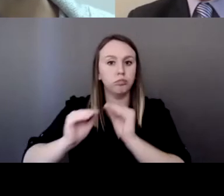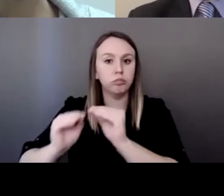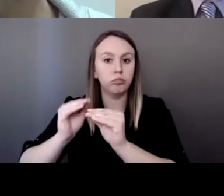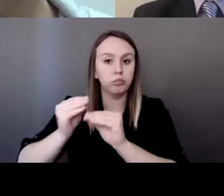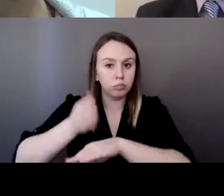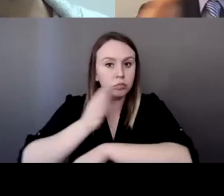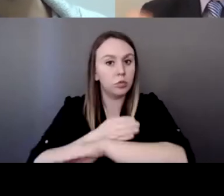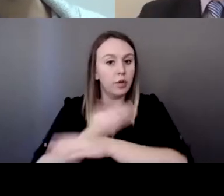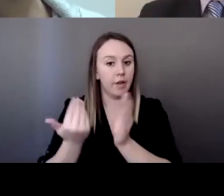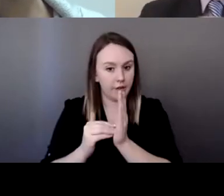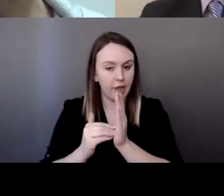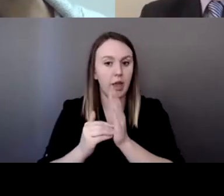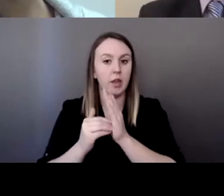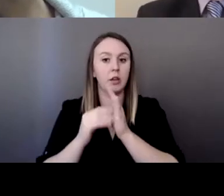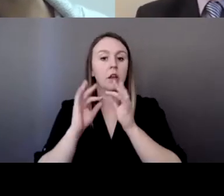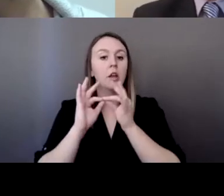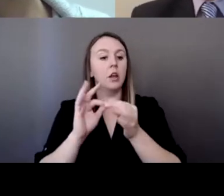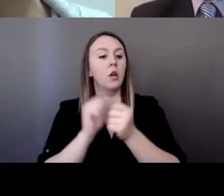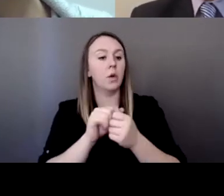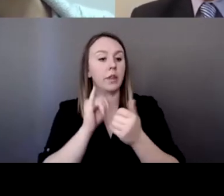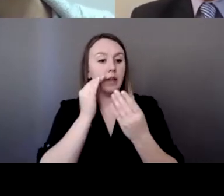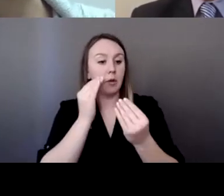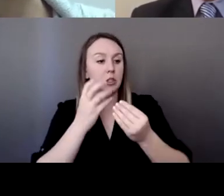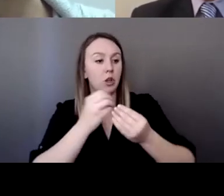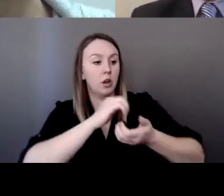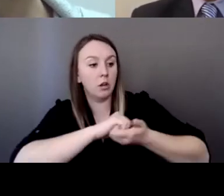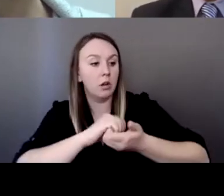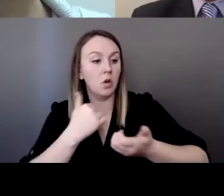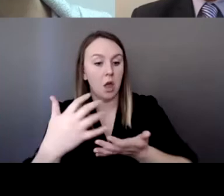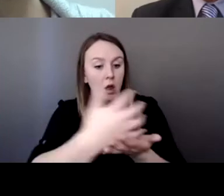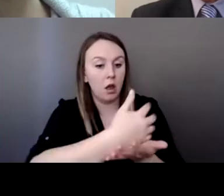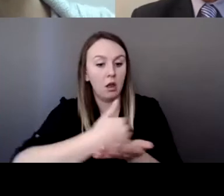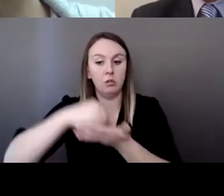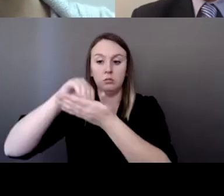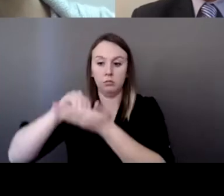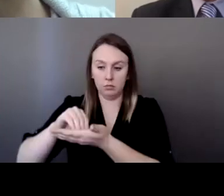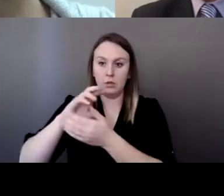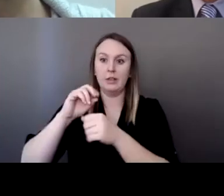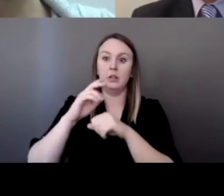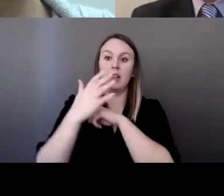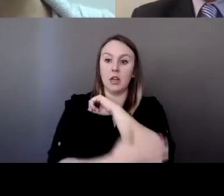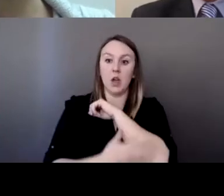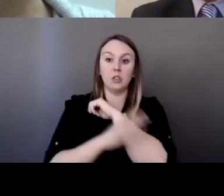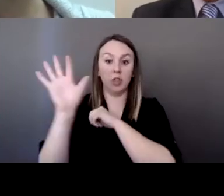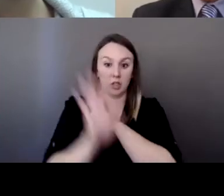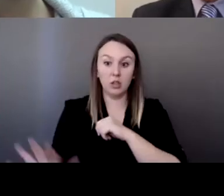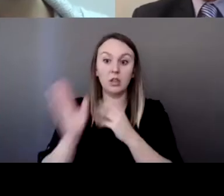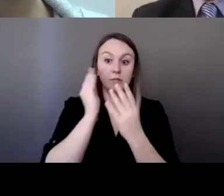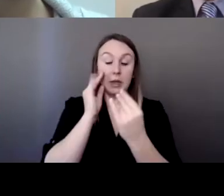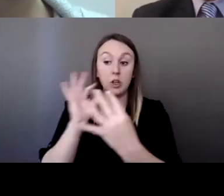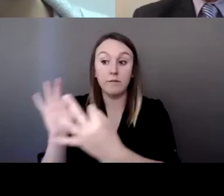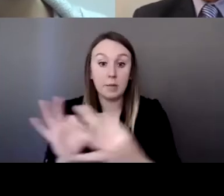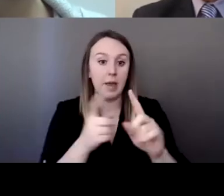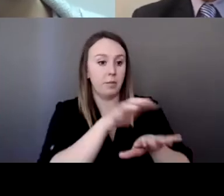in part, the work kind of collectively we're doing and input nationally that we're receiving from tribal